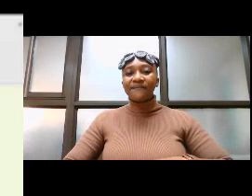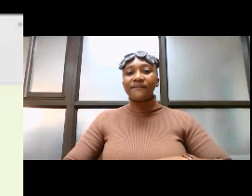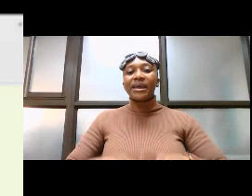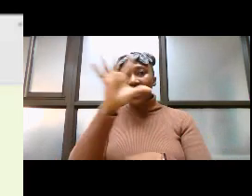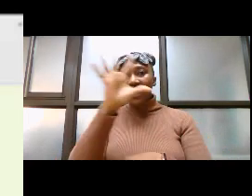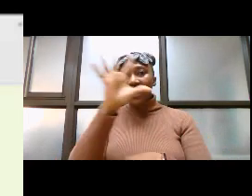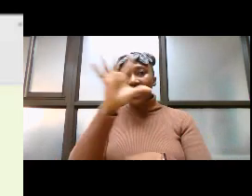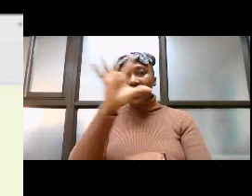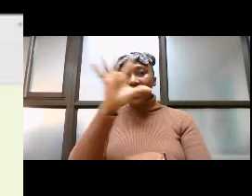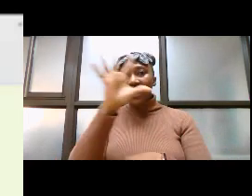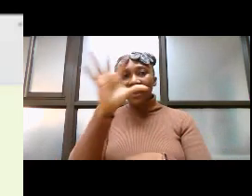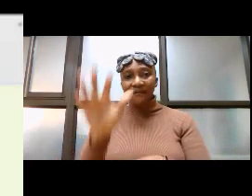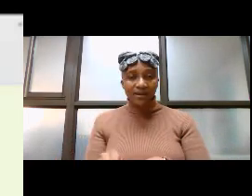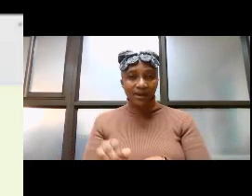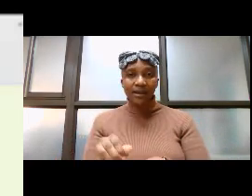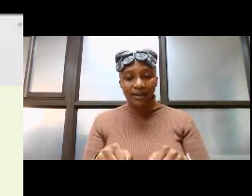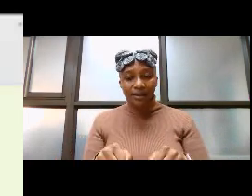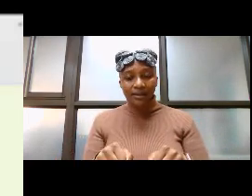Yeah.